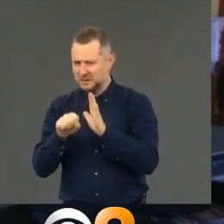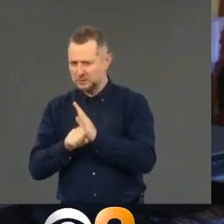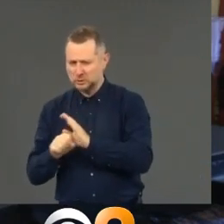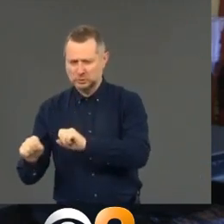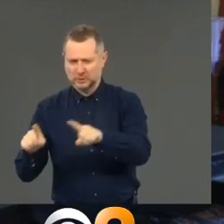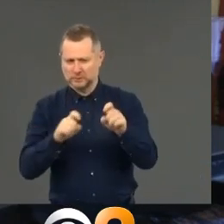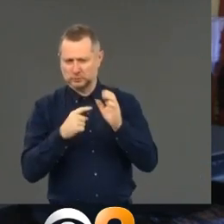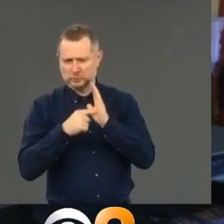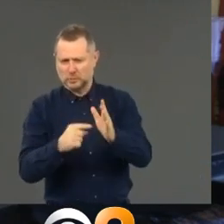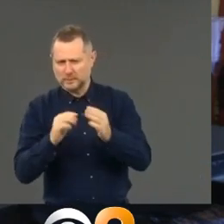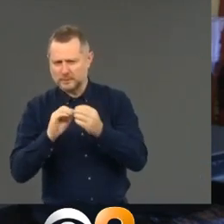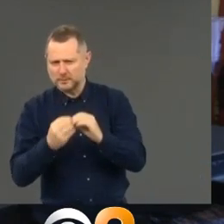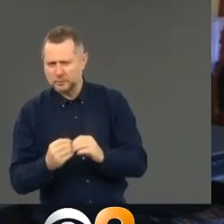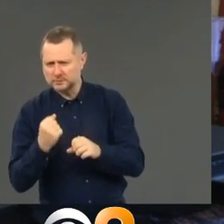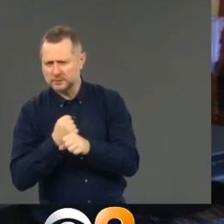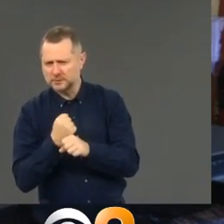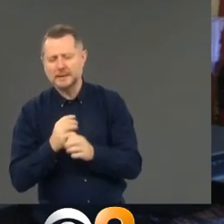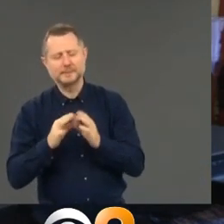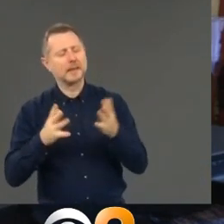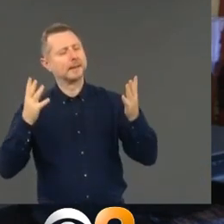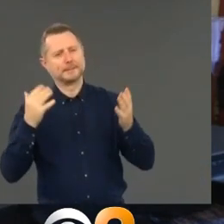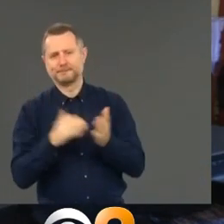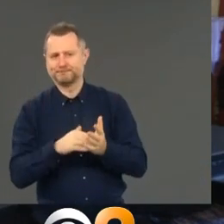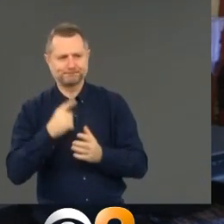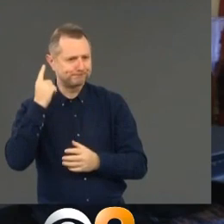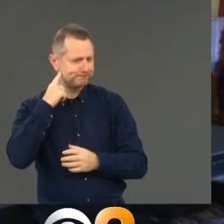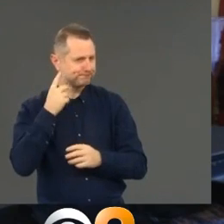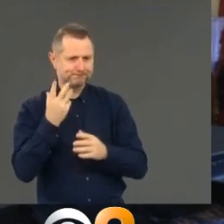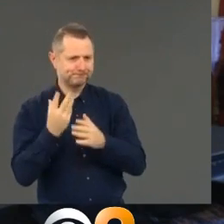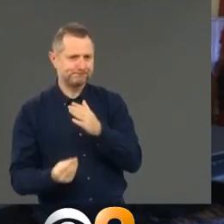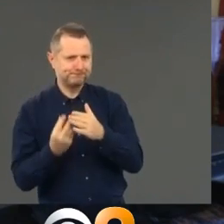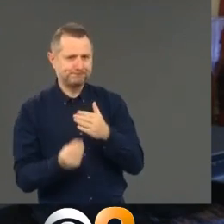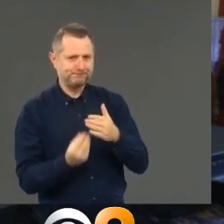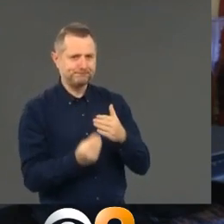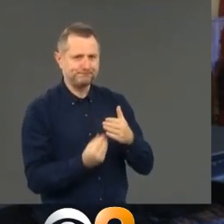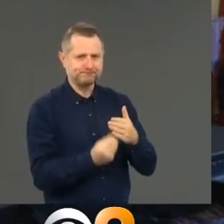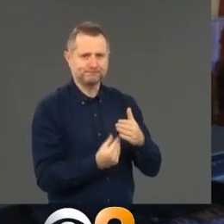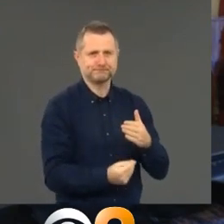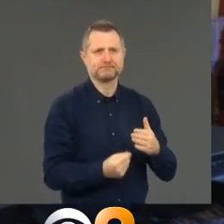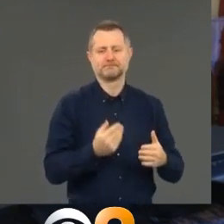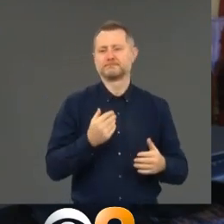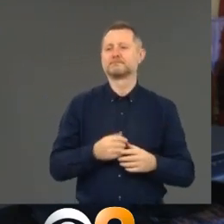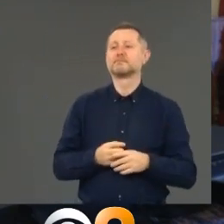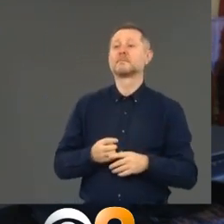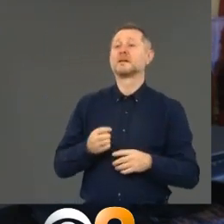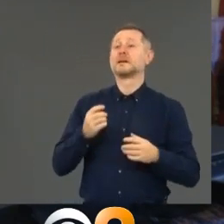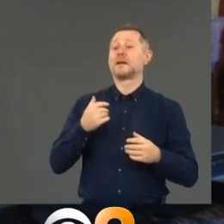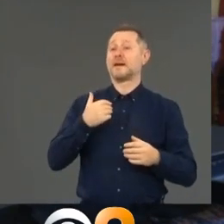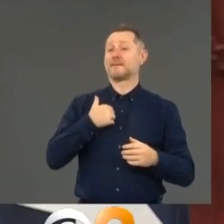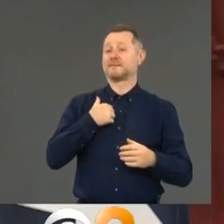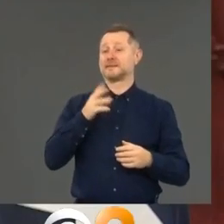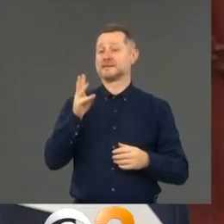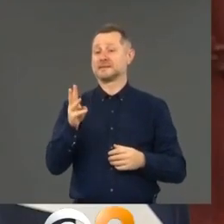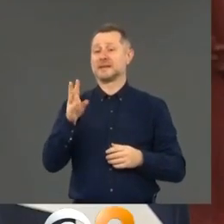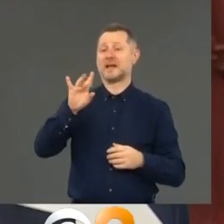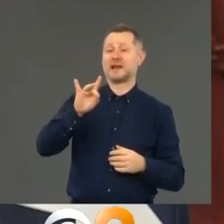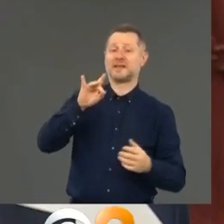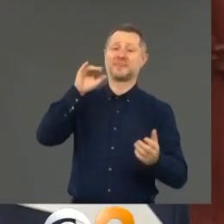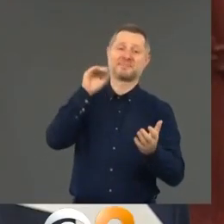weeks after the survey are you not releasing results of the survey? We had 68,000